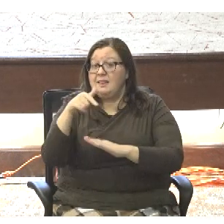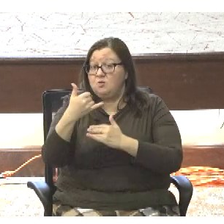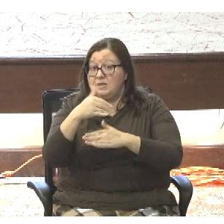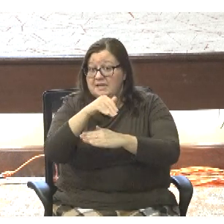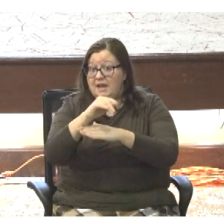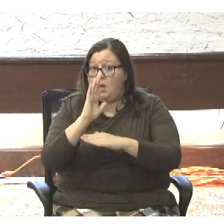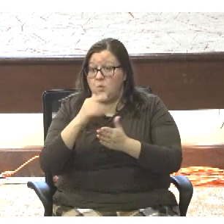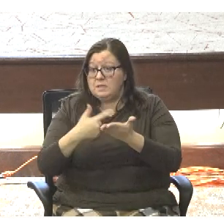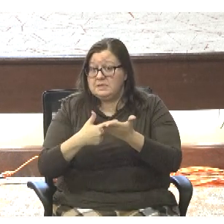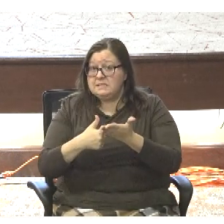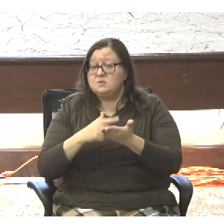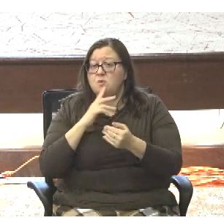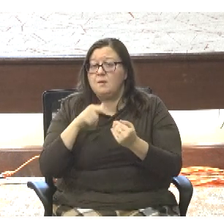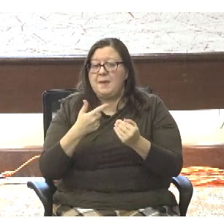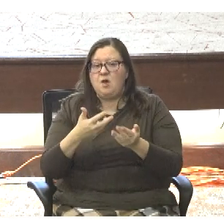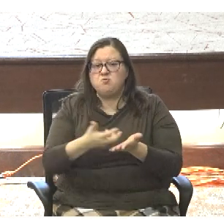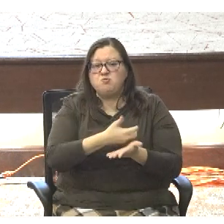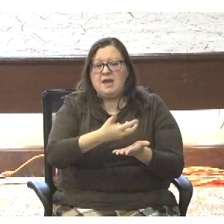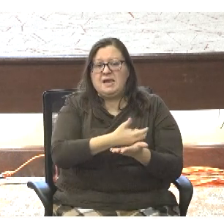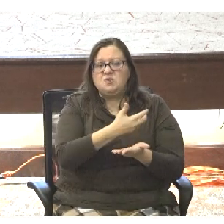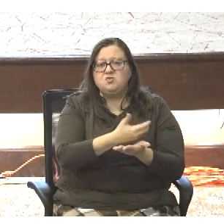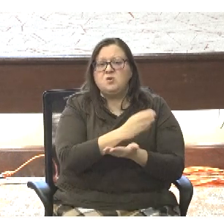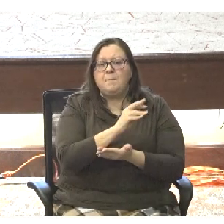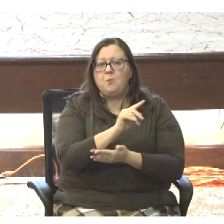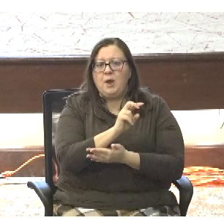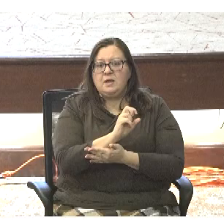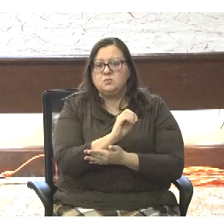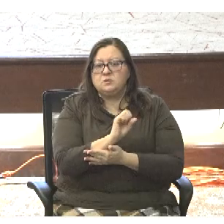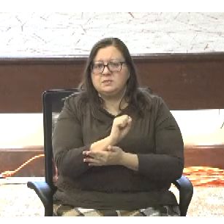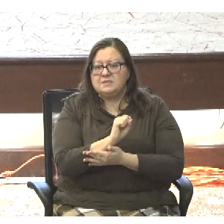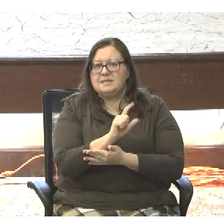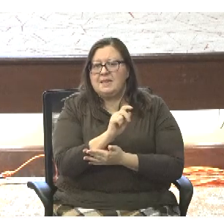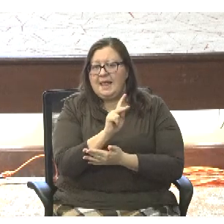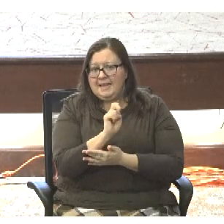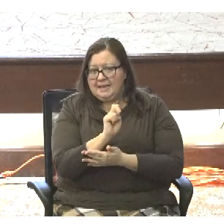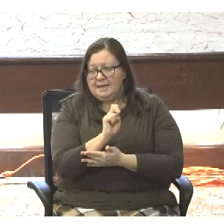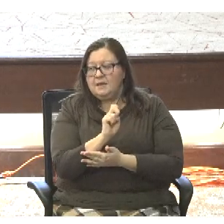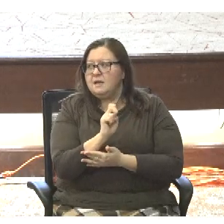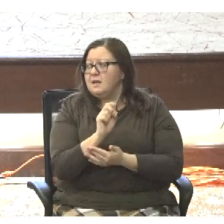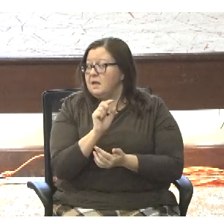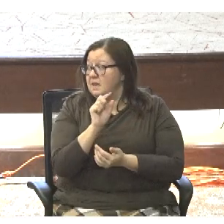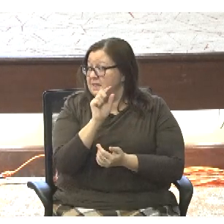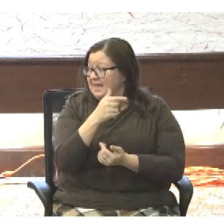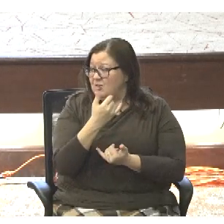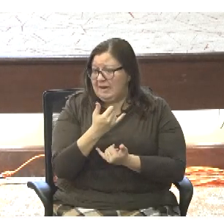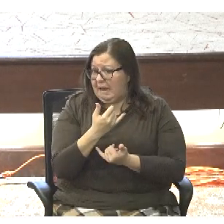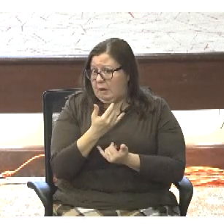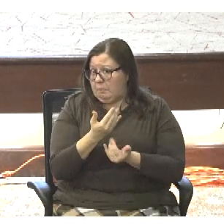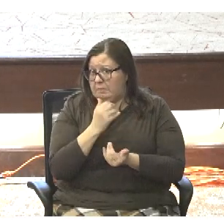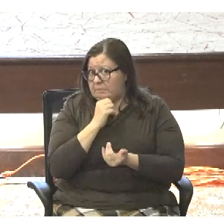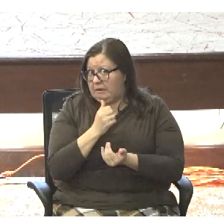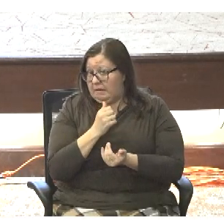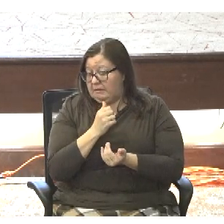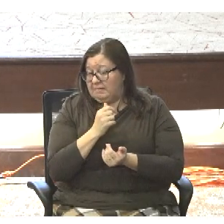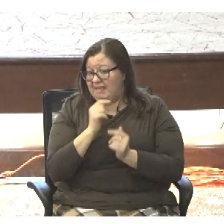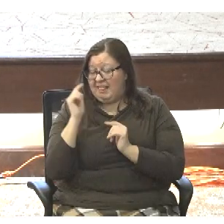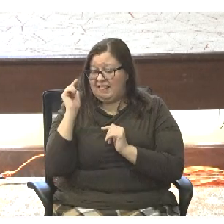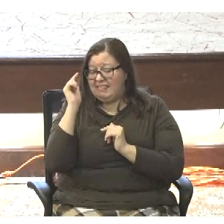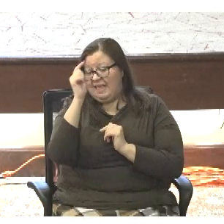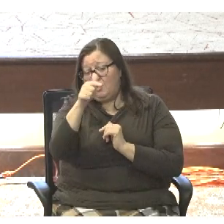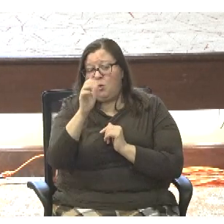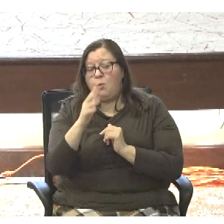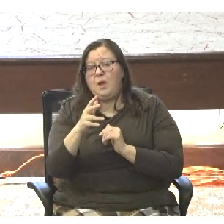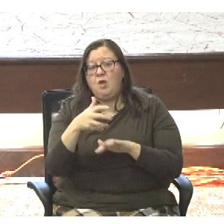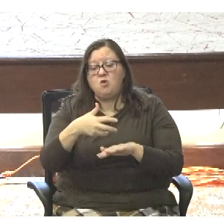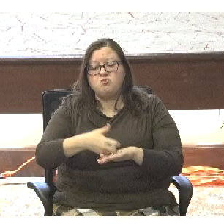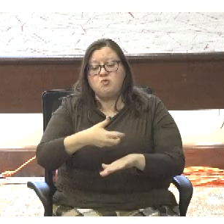about possibly dredging out Lake Brazos, and at some point in time, it may not be while any of us are in this room, but there's probably going to be